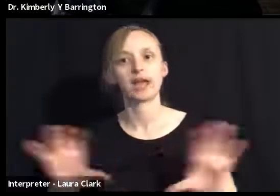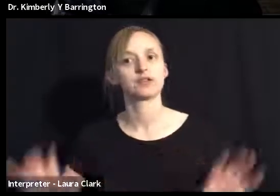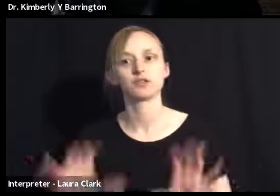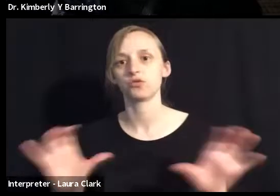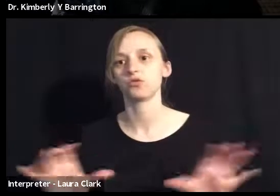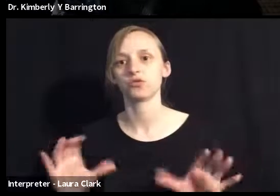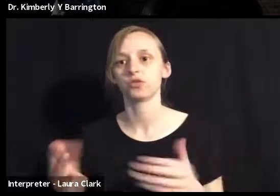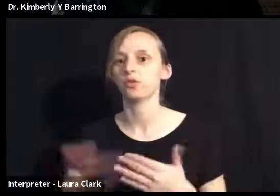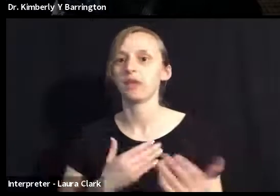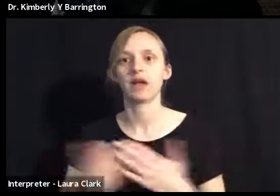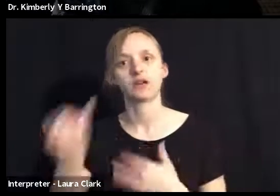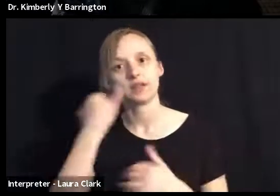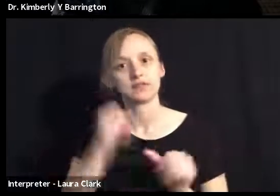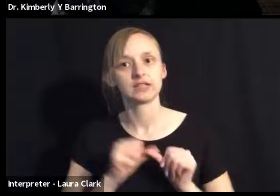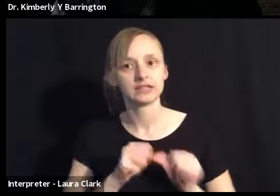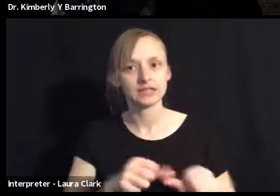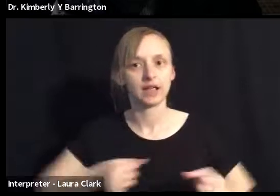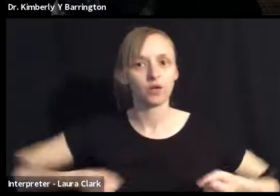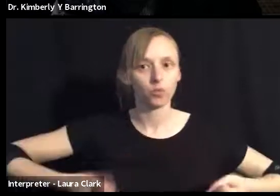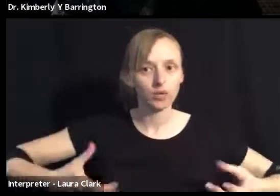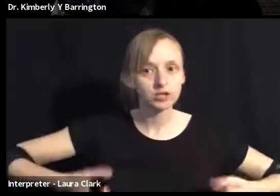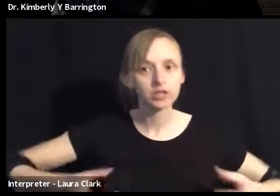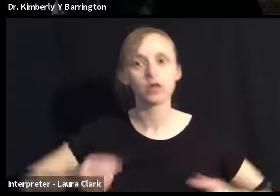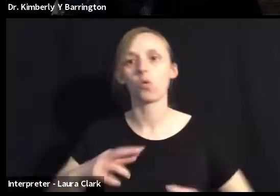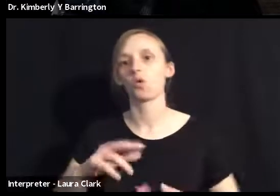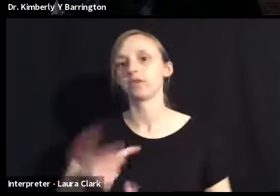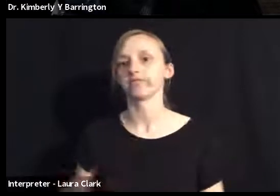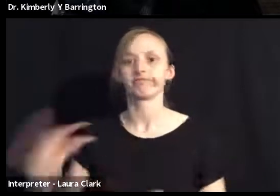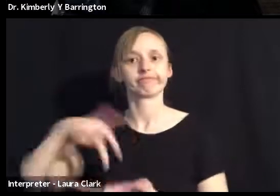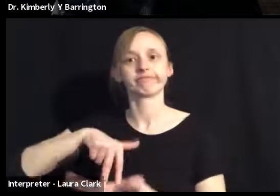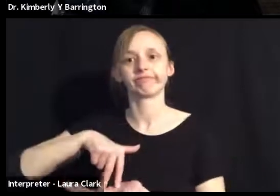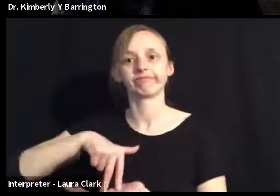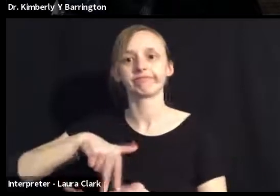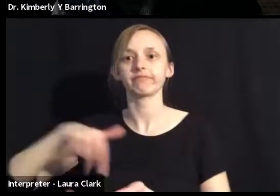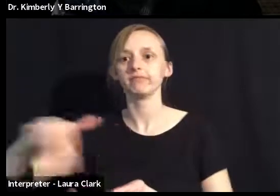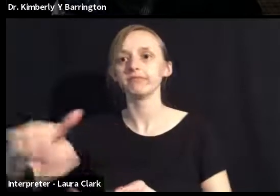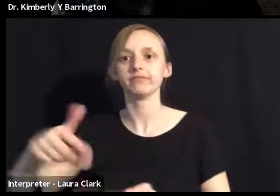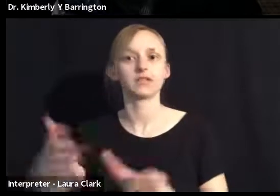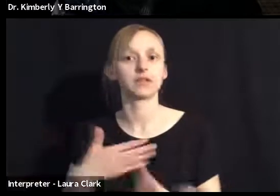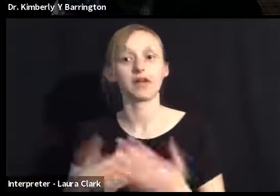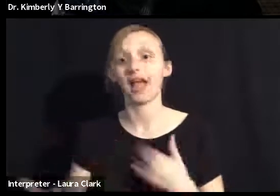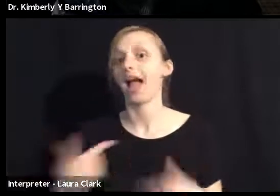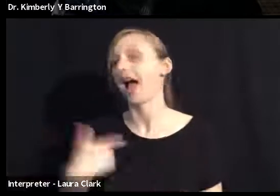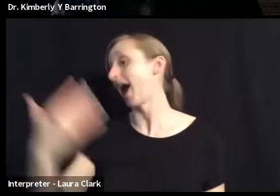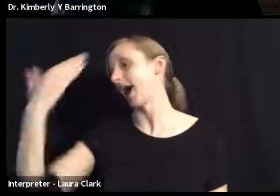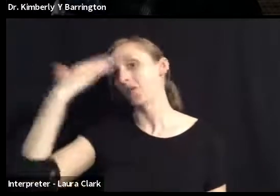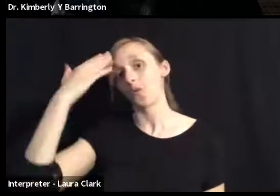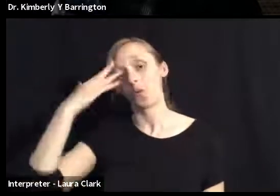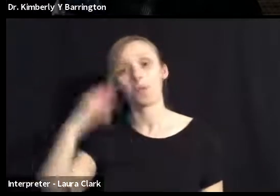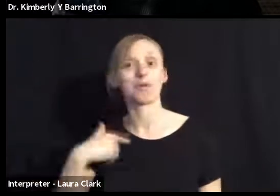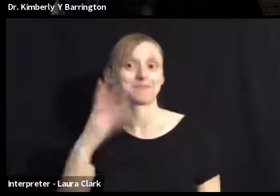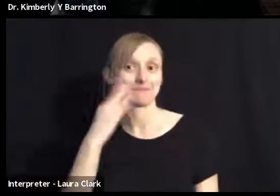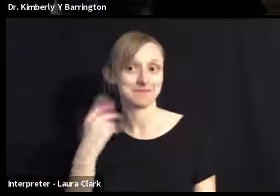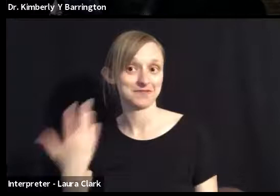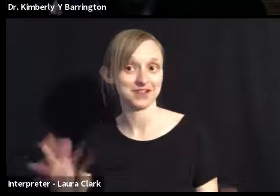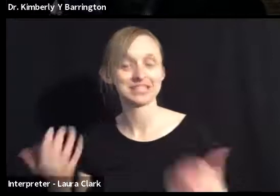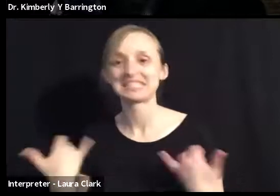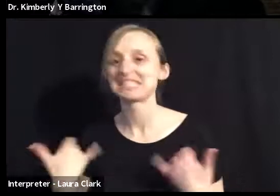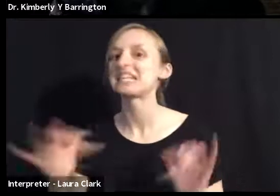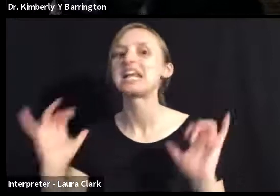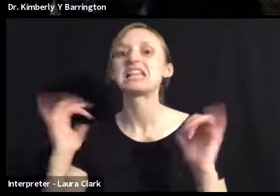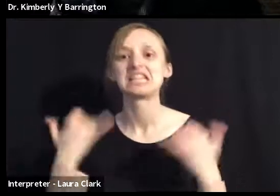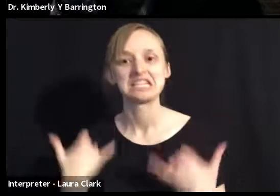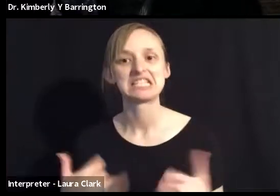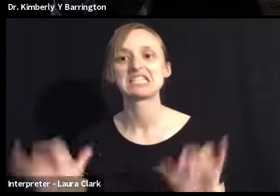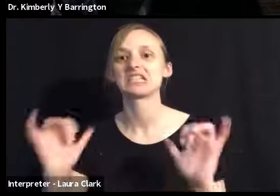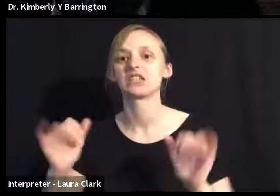that wheelchair or you're standing on your 2 feet. Because I could tell you, honey, and I still do it to this day, I pull this